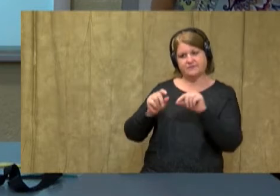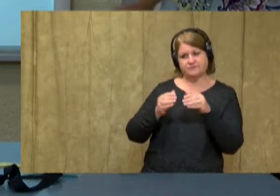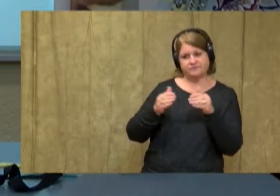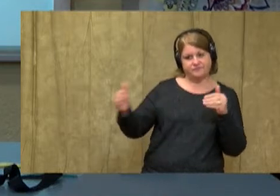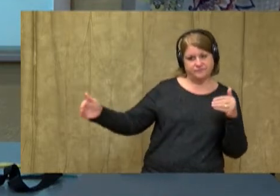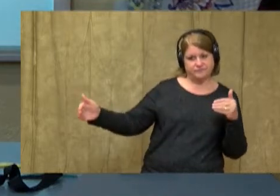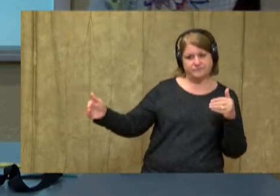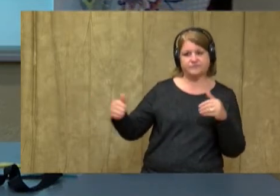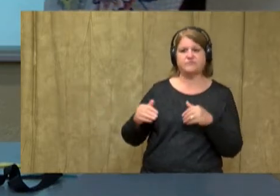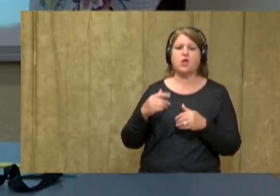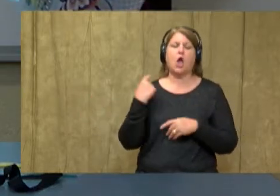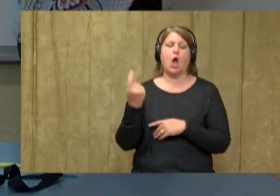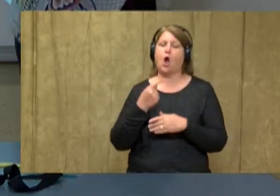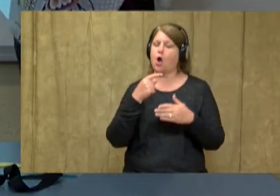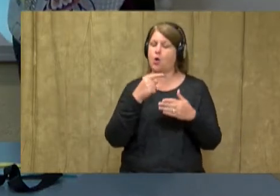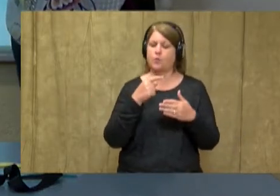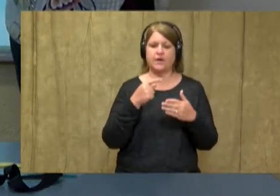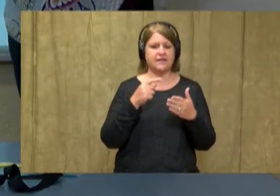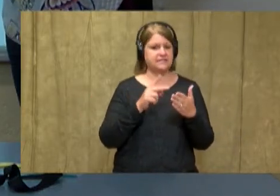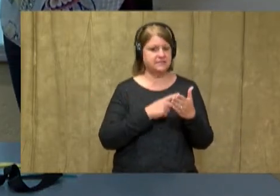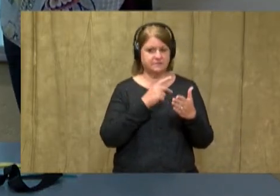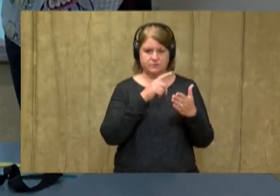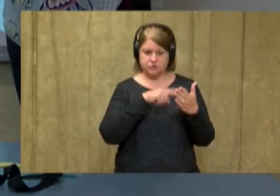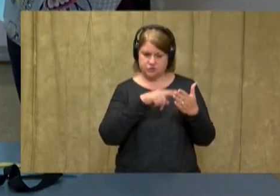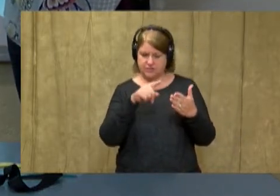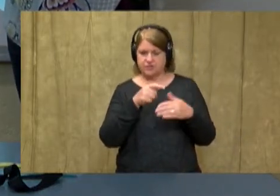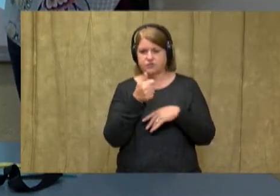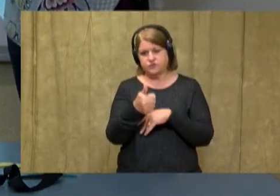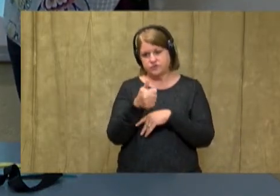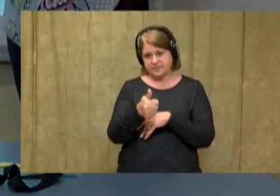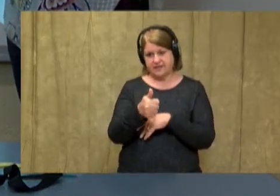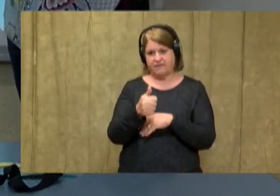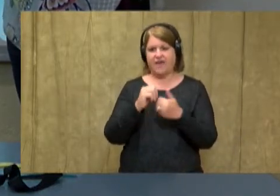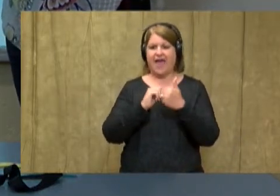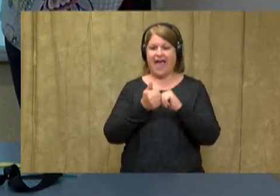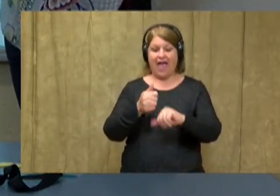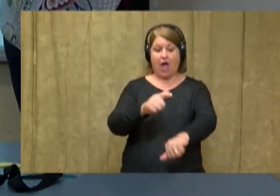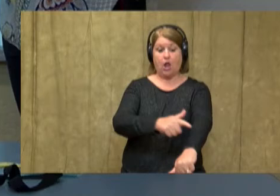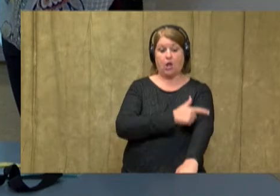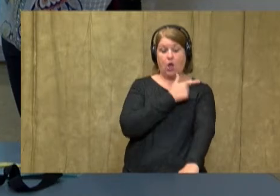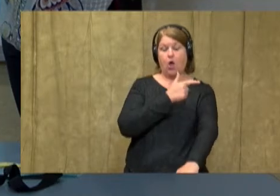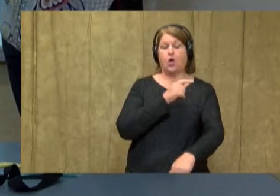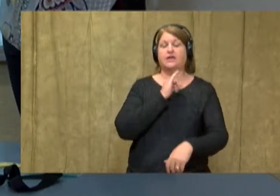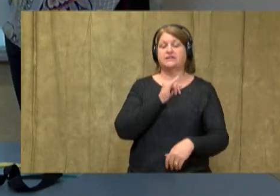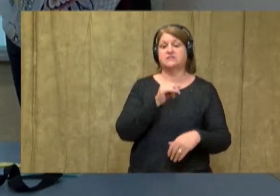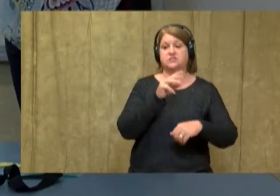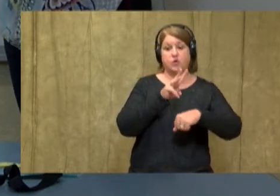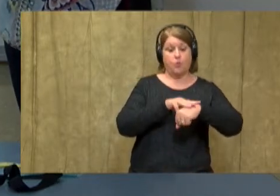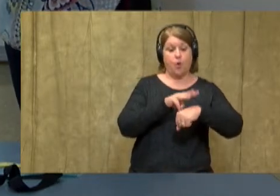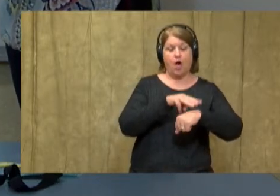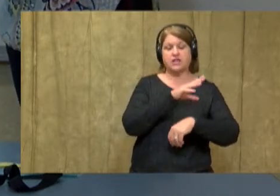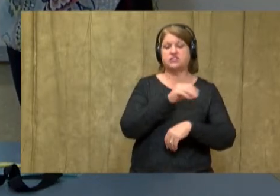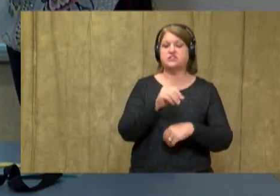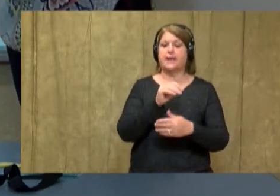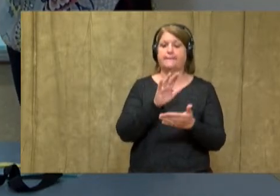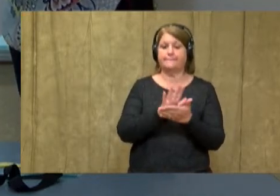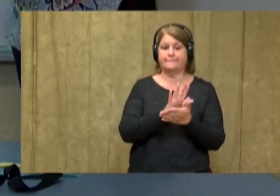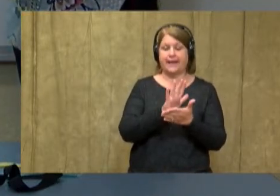Always checking yourself, double counting. How long is the watch in paper clips? It's